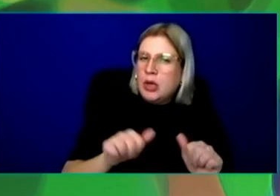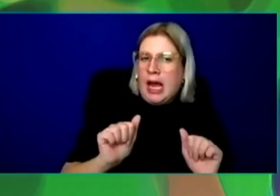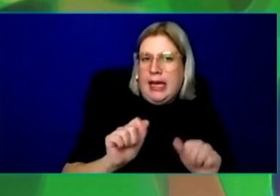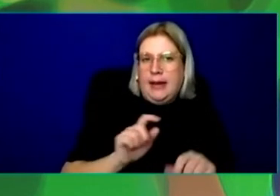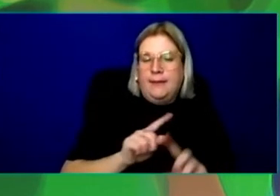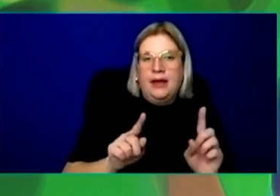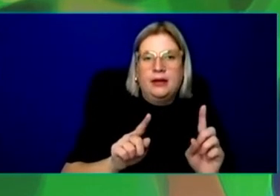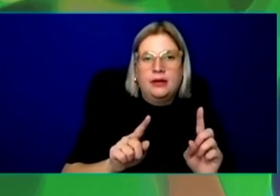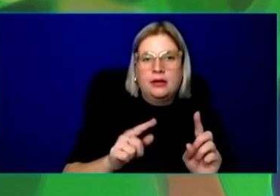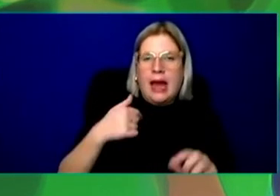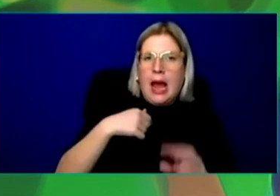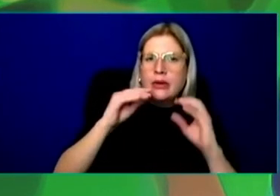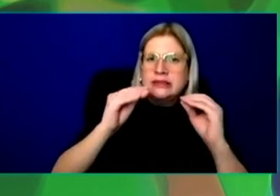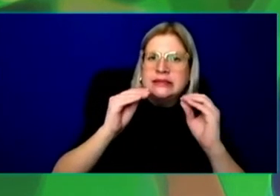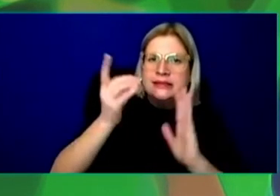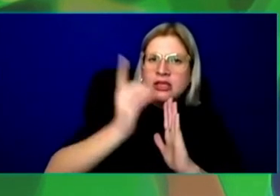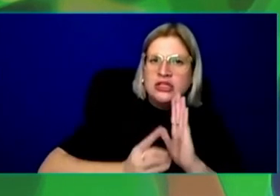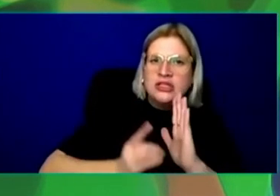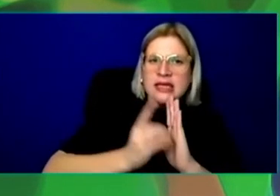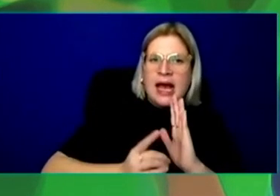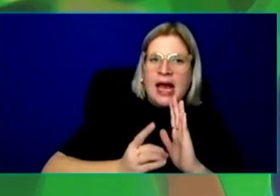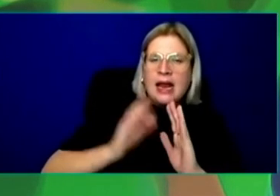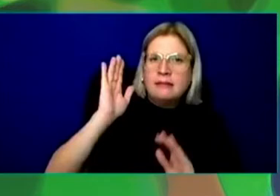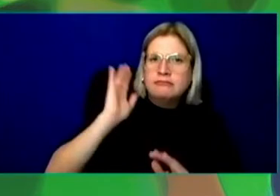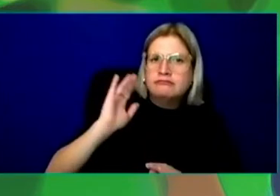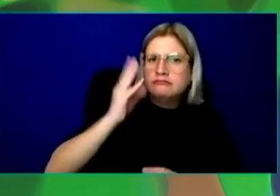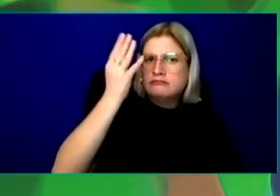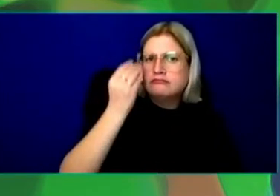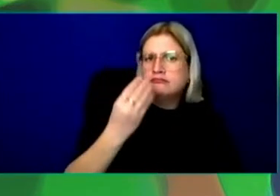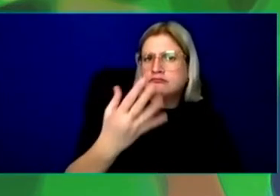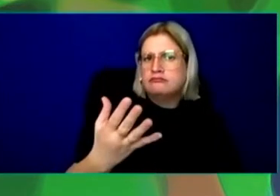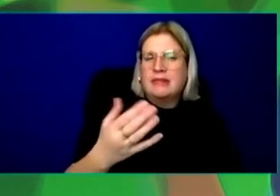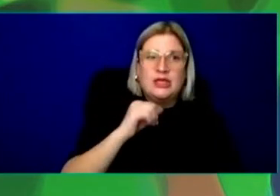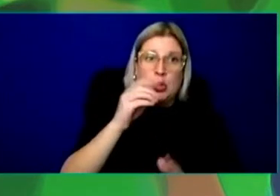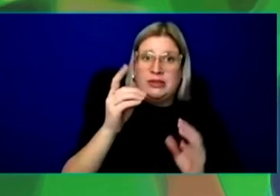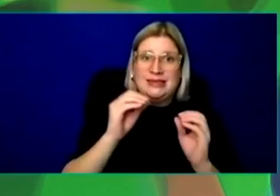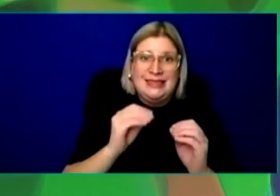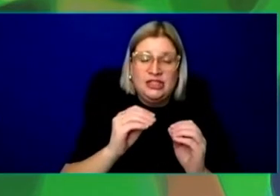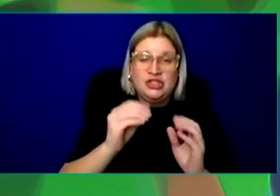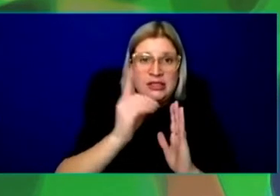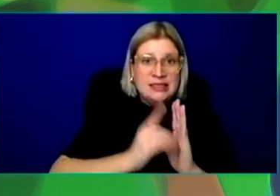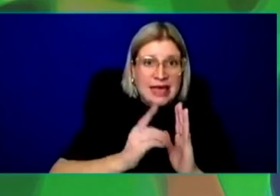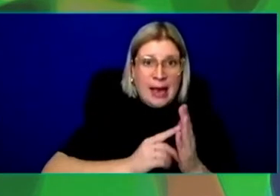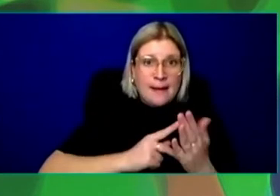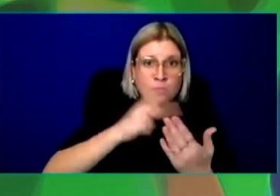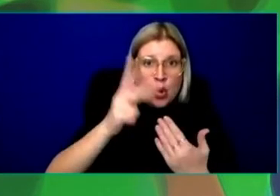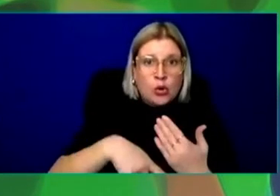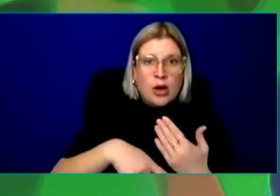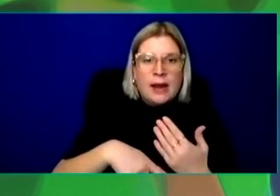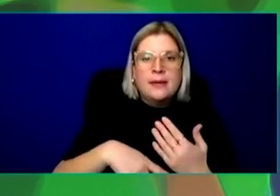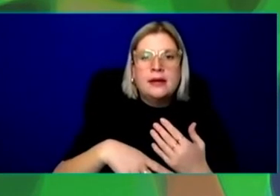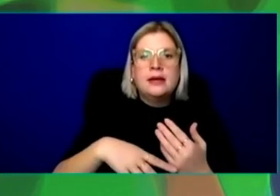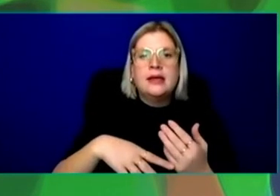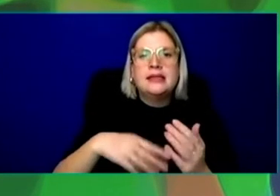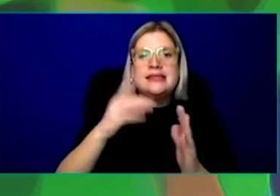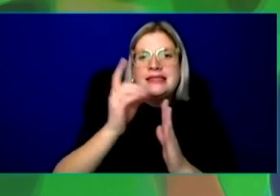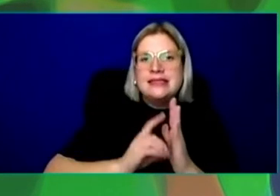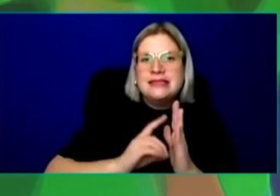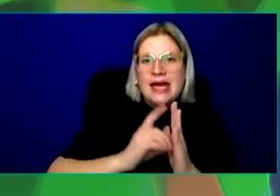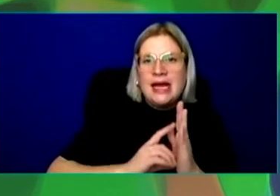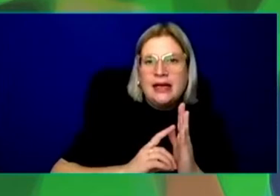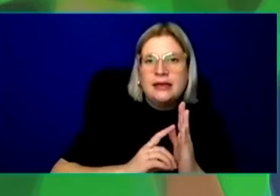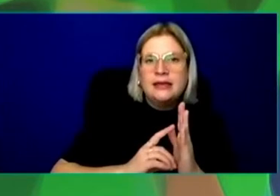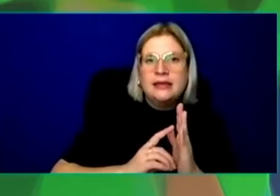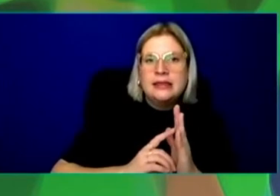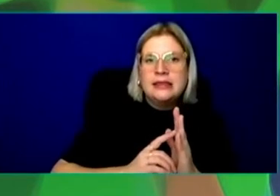When I was teaching design, I was telling my students, I don't teach in a design program, I teach in a design D program, right? Because there's a lot of ways